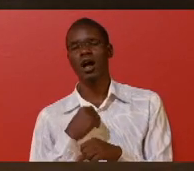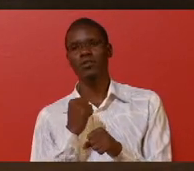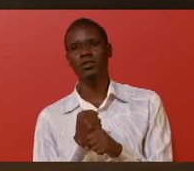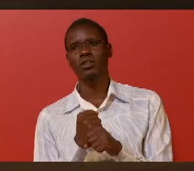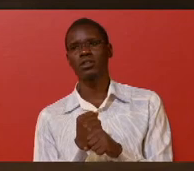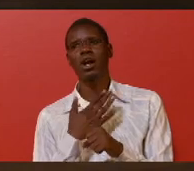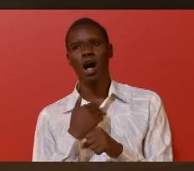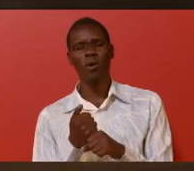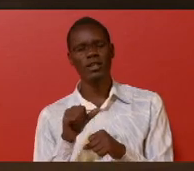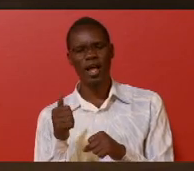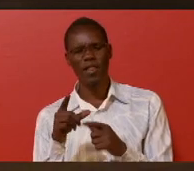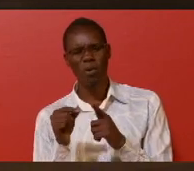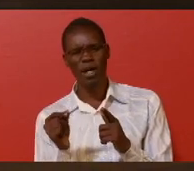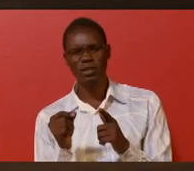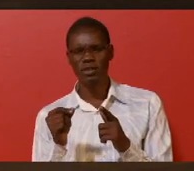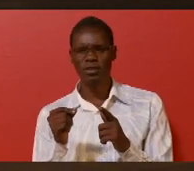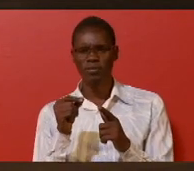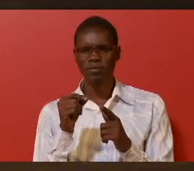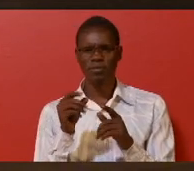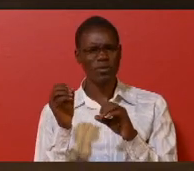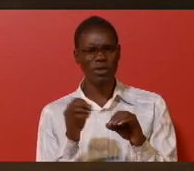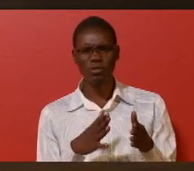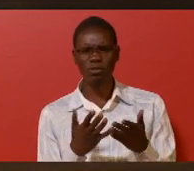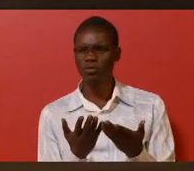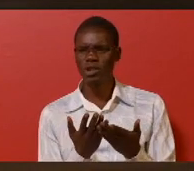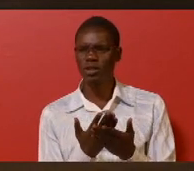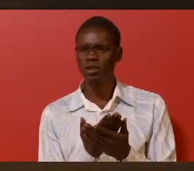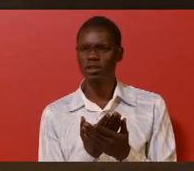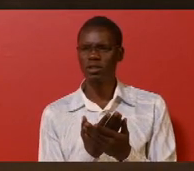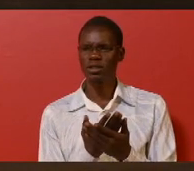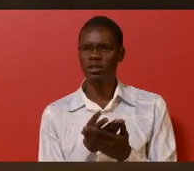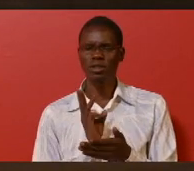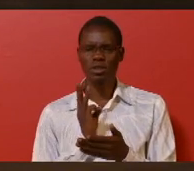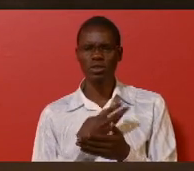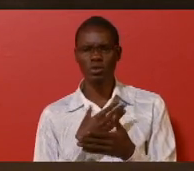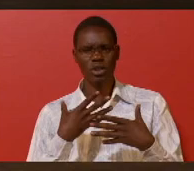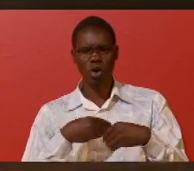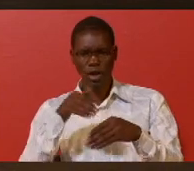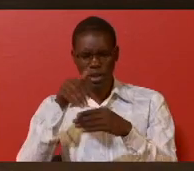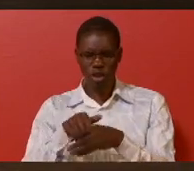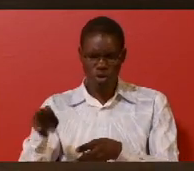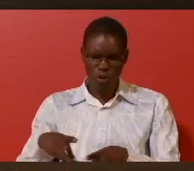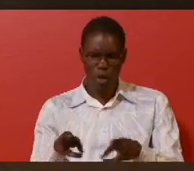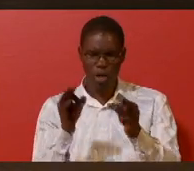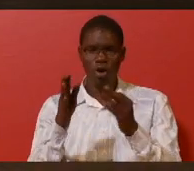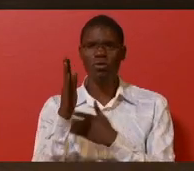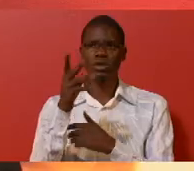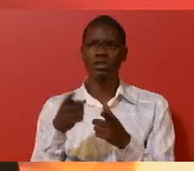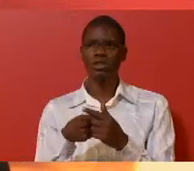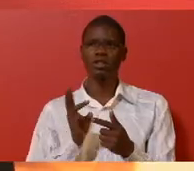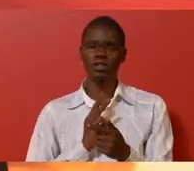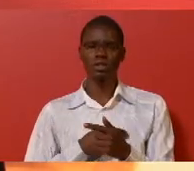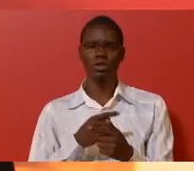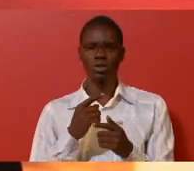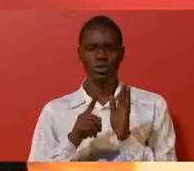for? There's another word I'm looking for. What's the word I'm looking for, Elaine? We get in his way. We get in his way, and we make it so that what he